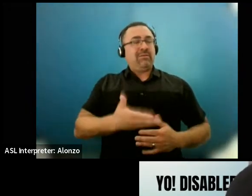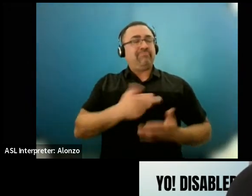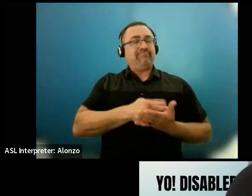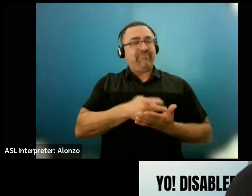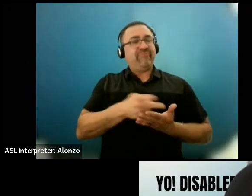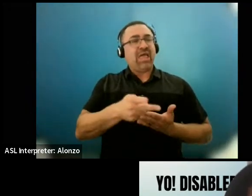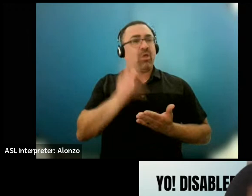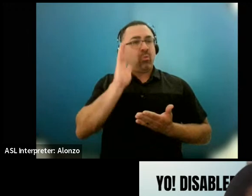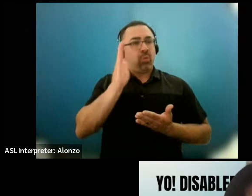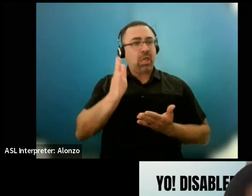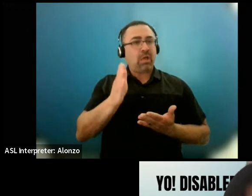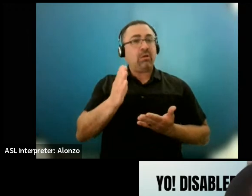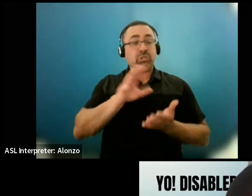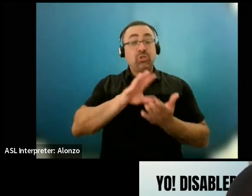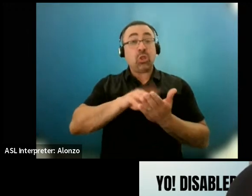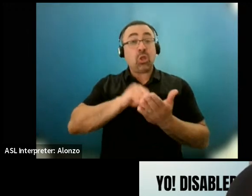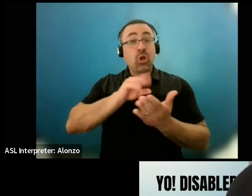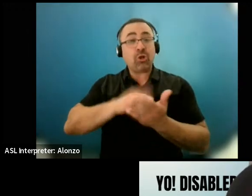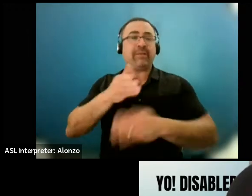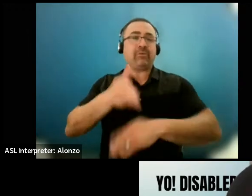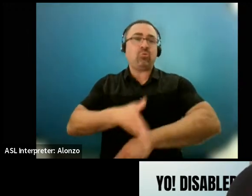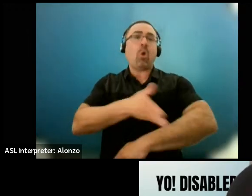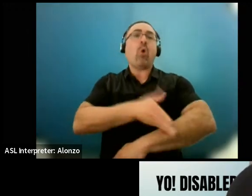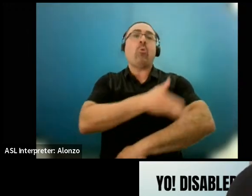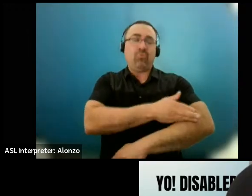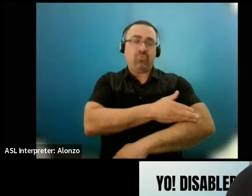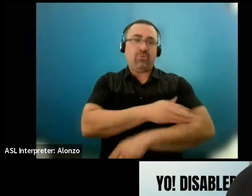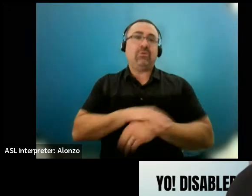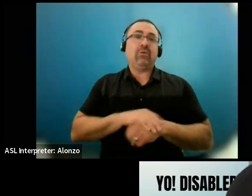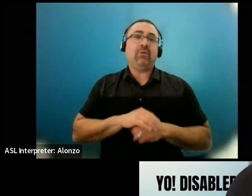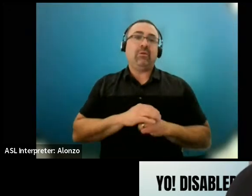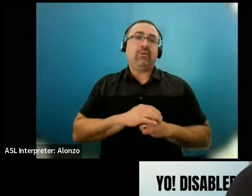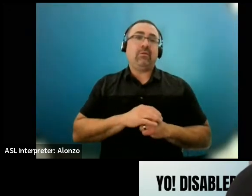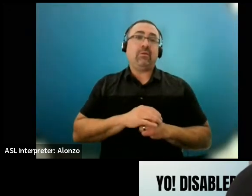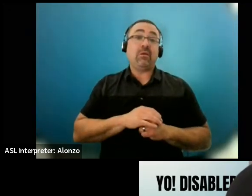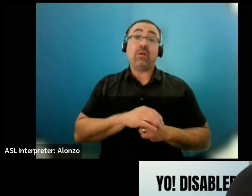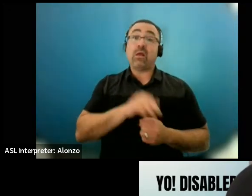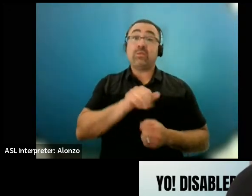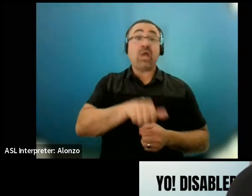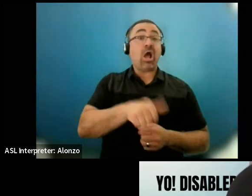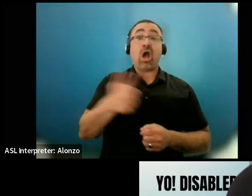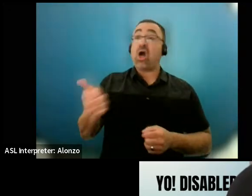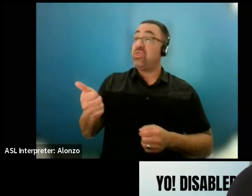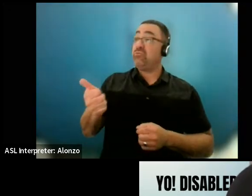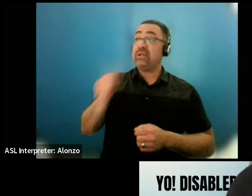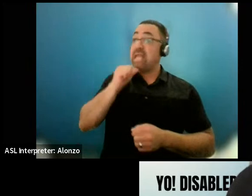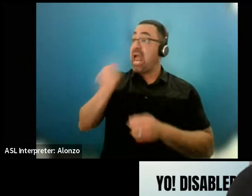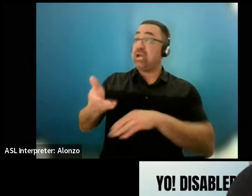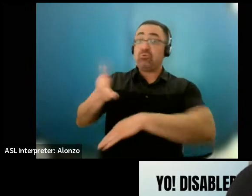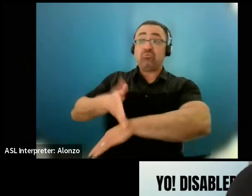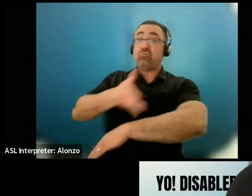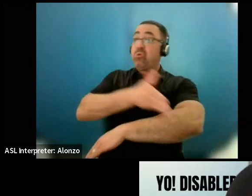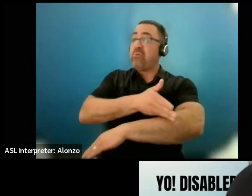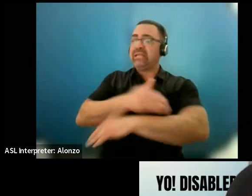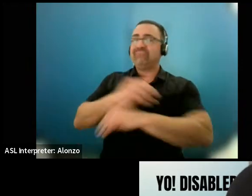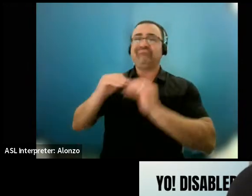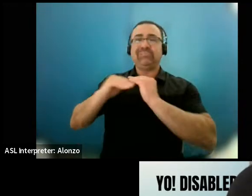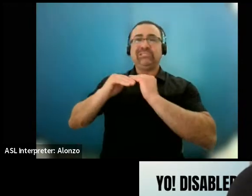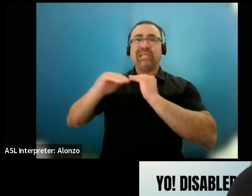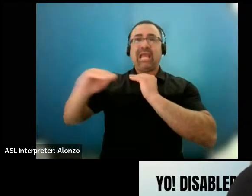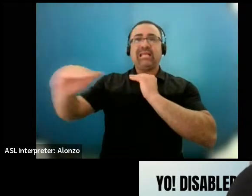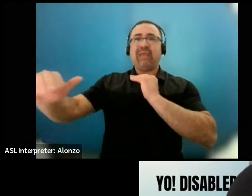have to learn and grow from it. Because the alternative of not growing is you're going to stagnate. Nobody wants